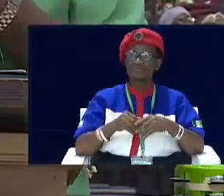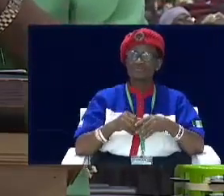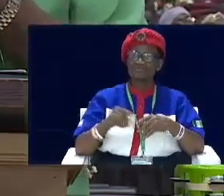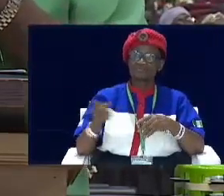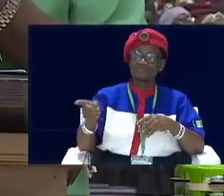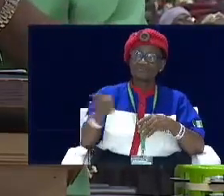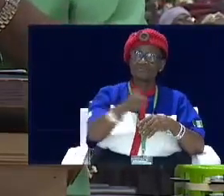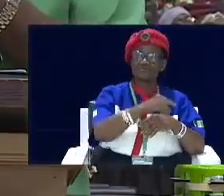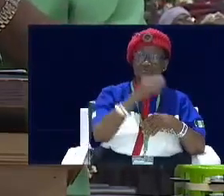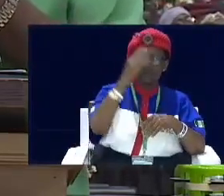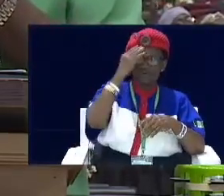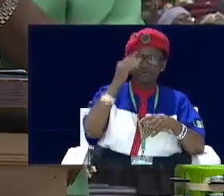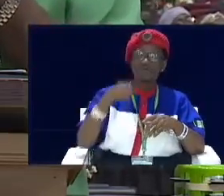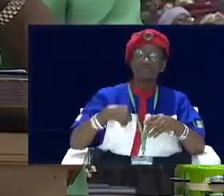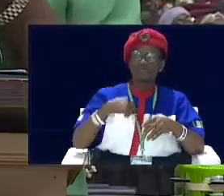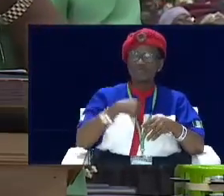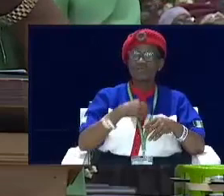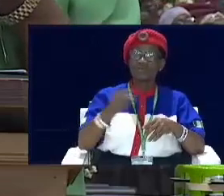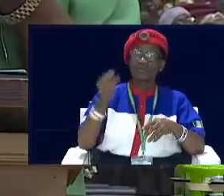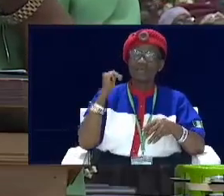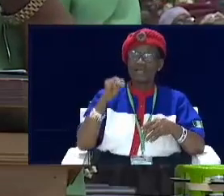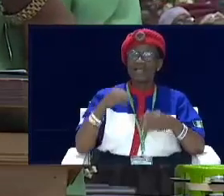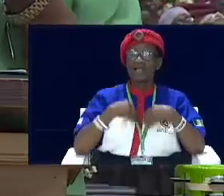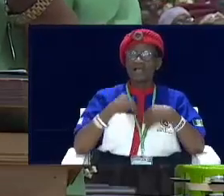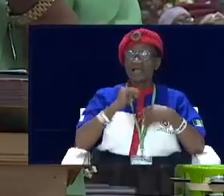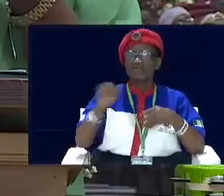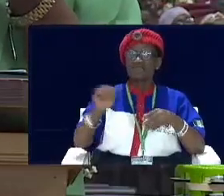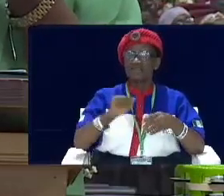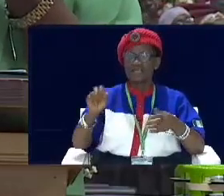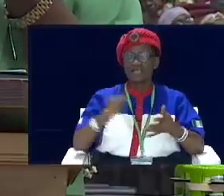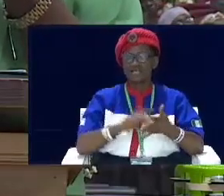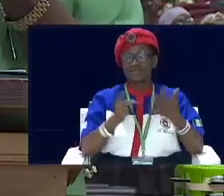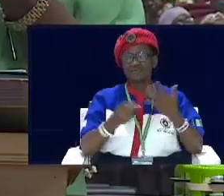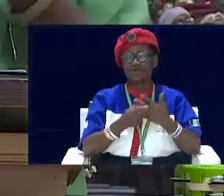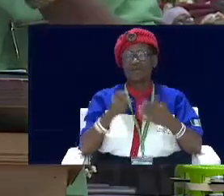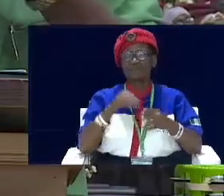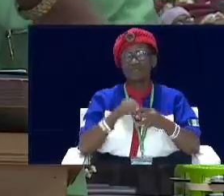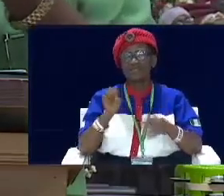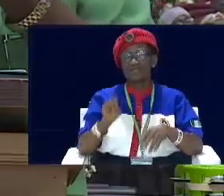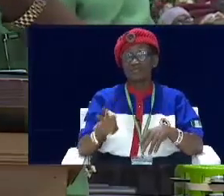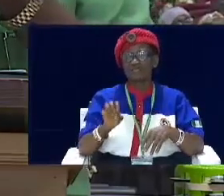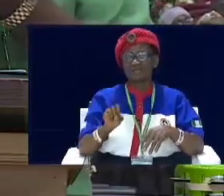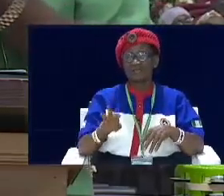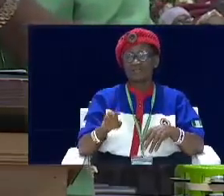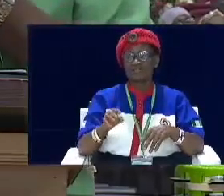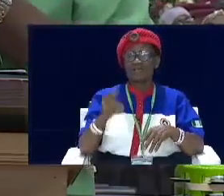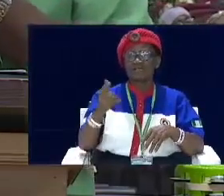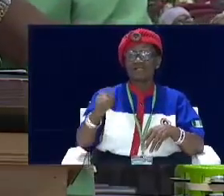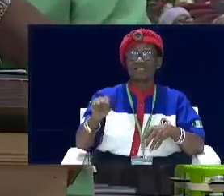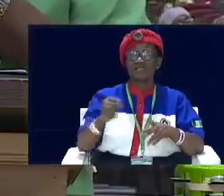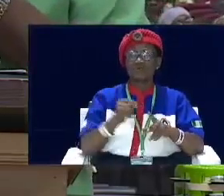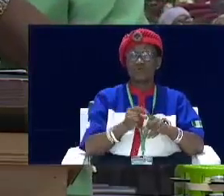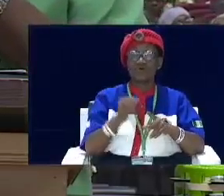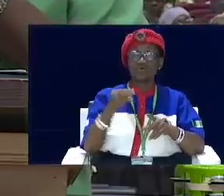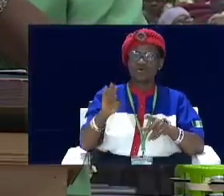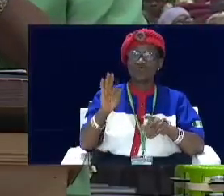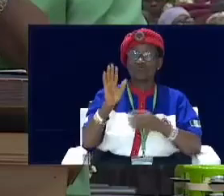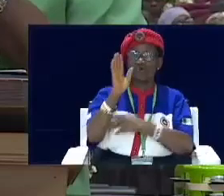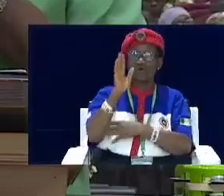having a program at Ebutemeta. Ani pade kan ni Ebutemeta. And the word of God came. Oro Olorun si jade